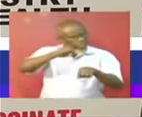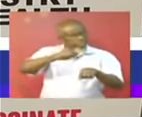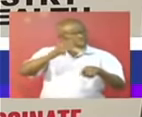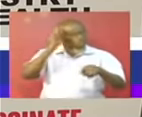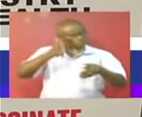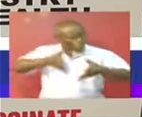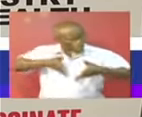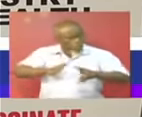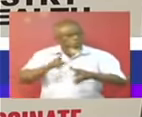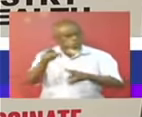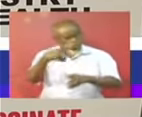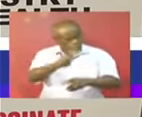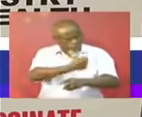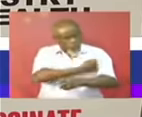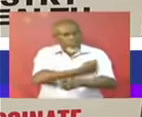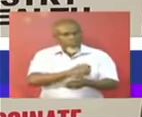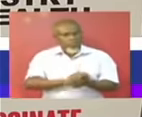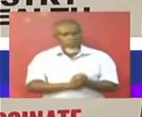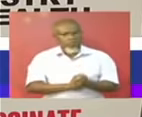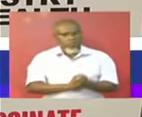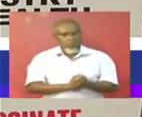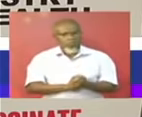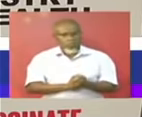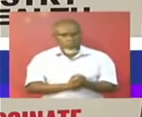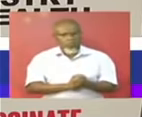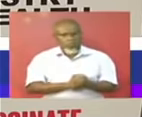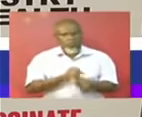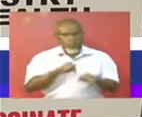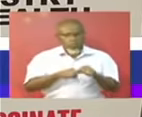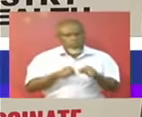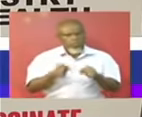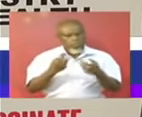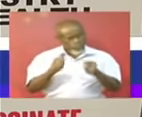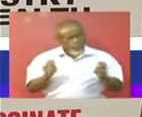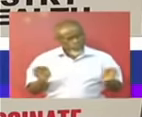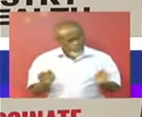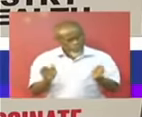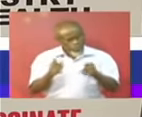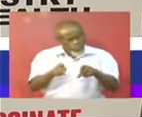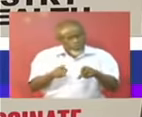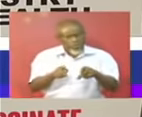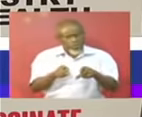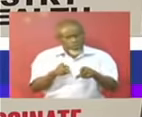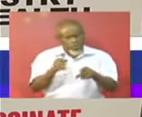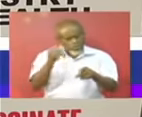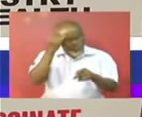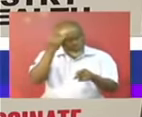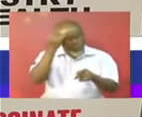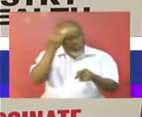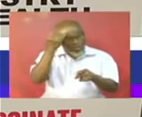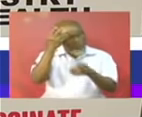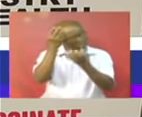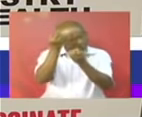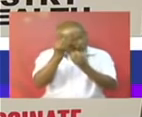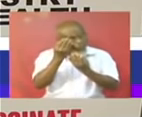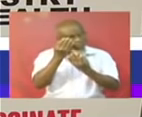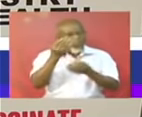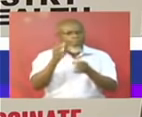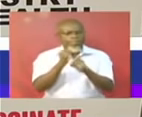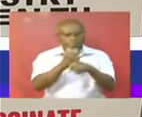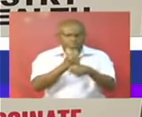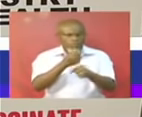we empower our patients to help with their decisions while providing them enough education to do so. So this is a reason that we are